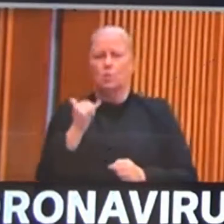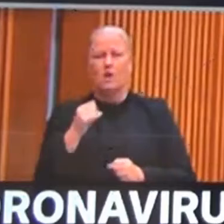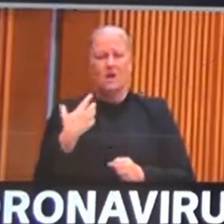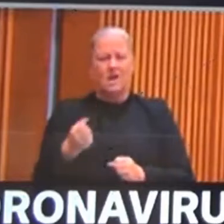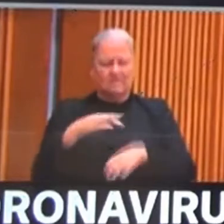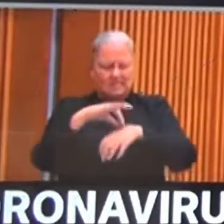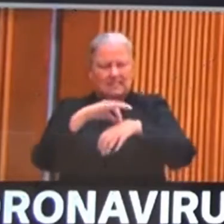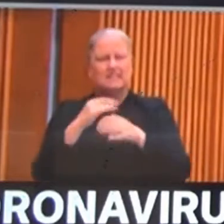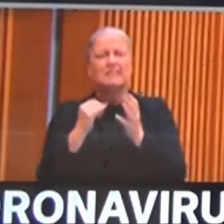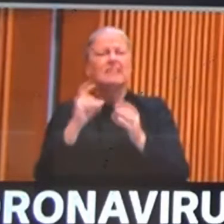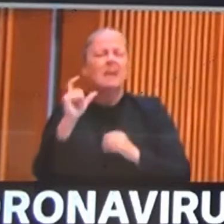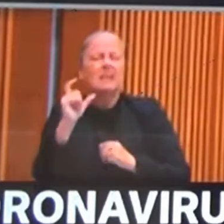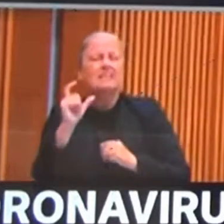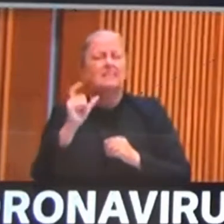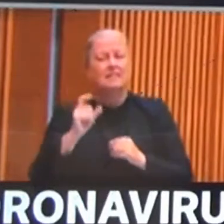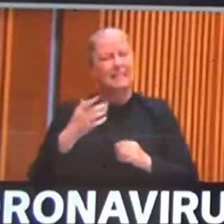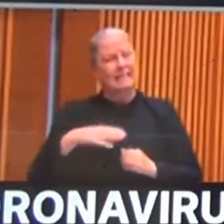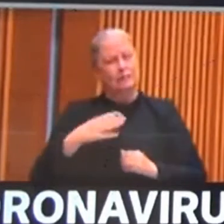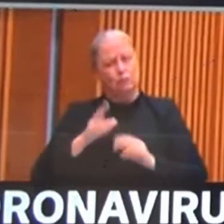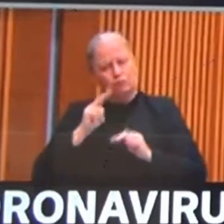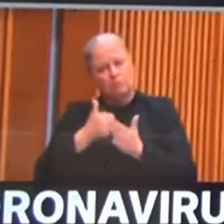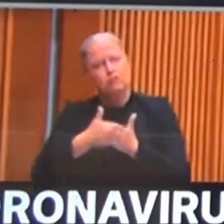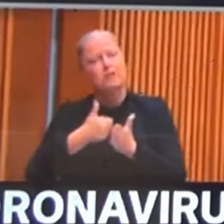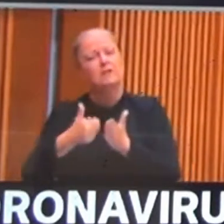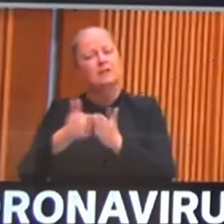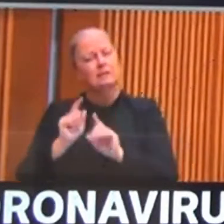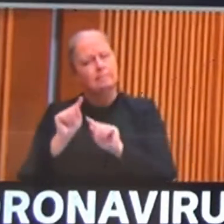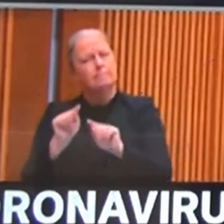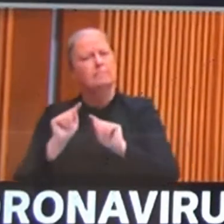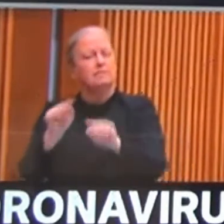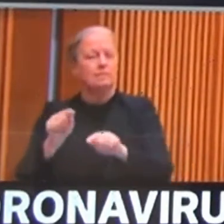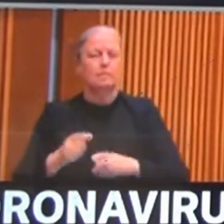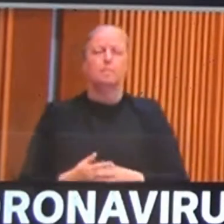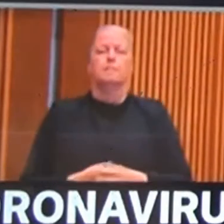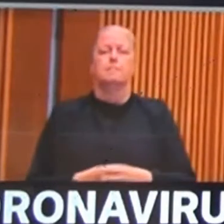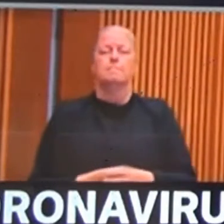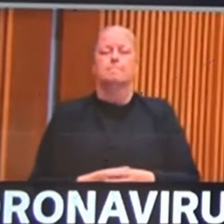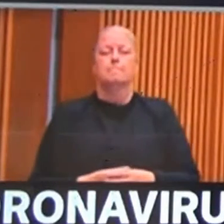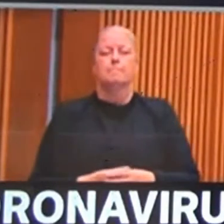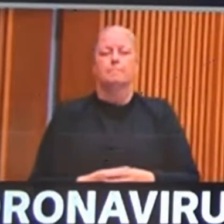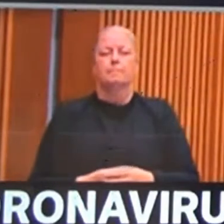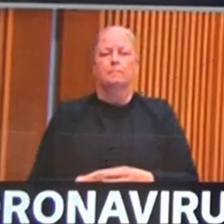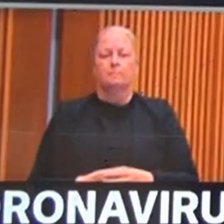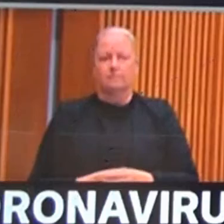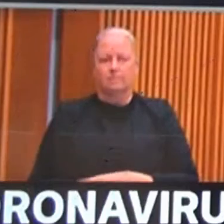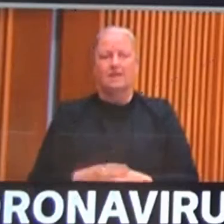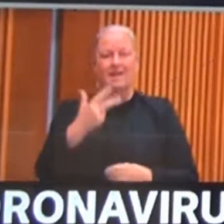conditions that need to be managed. 8 chronic conditions represent 37%